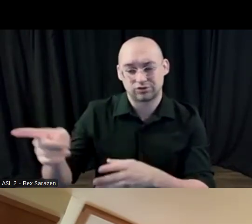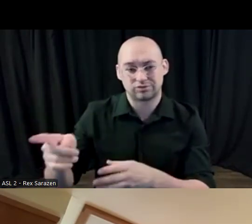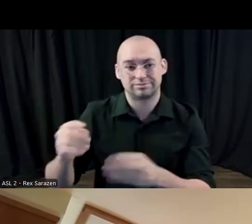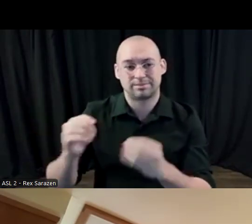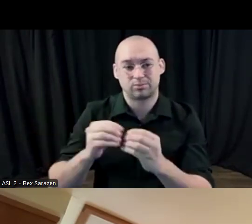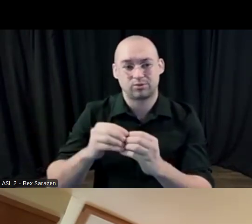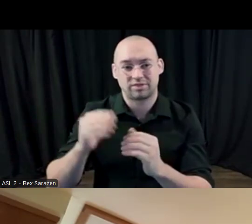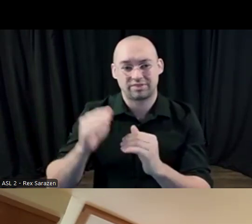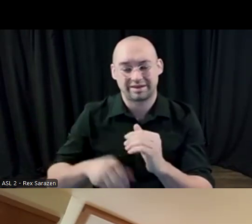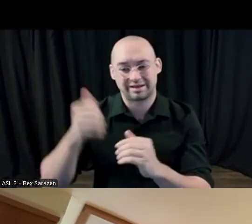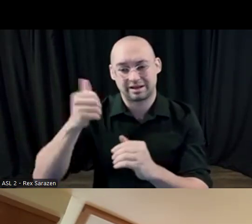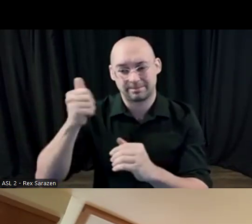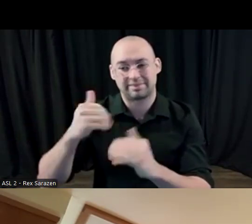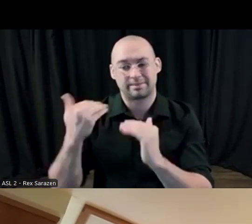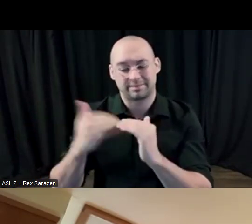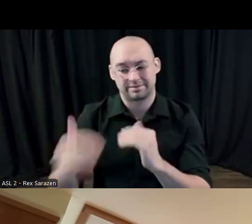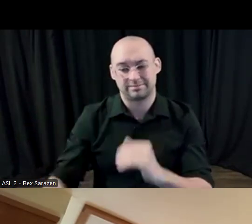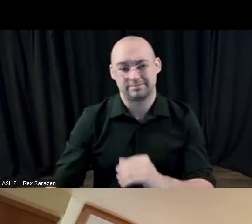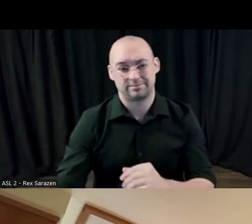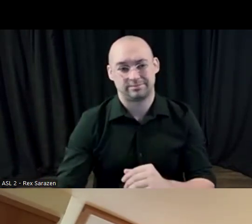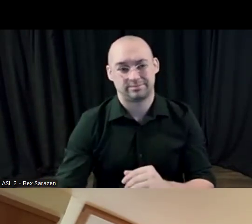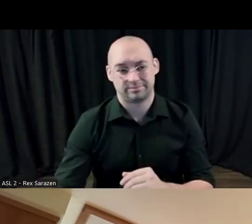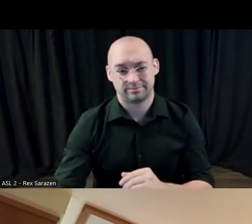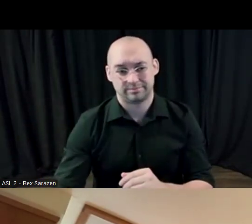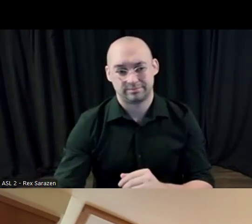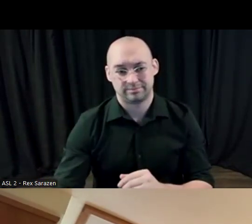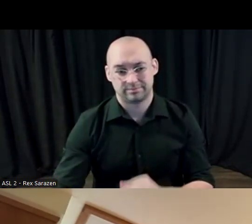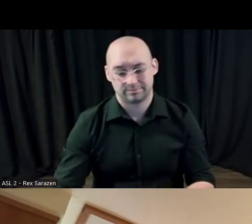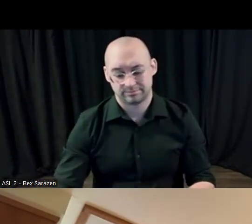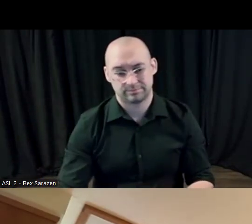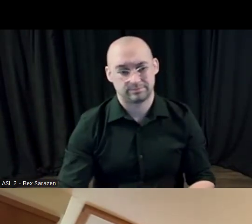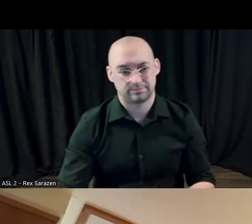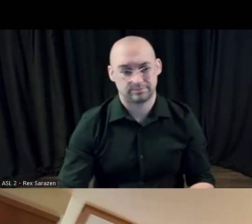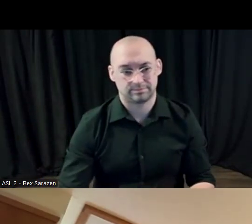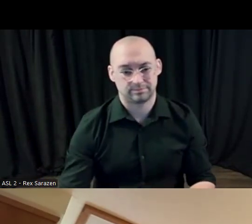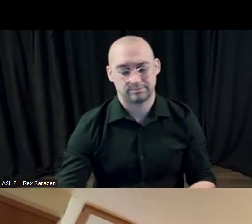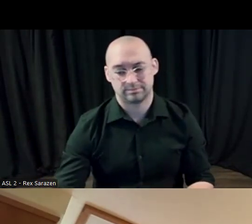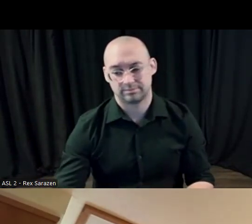income limit for free coverage. Lastly,